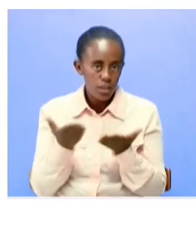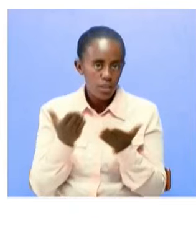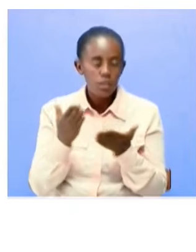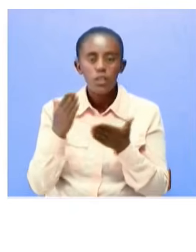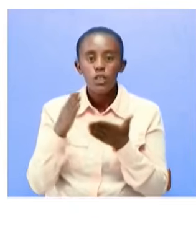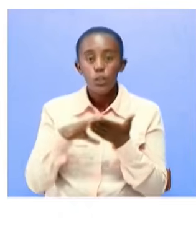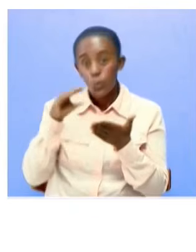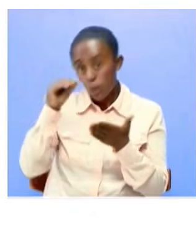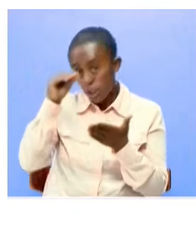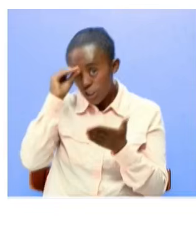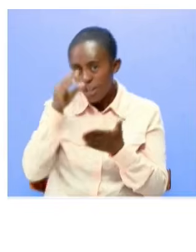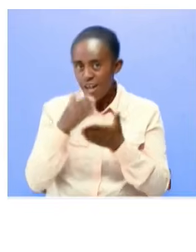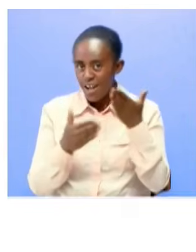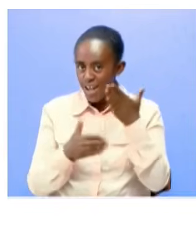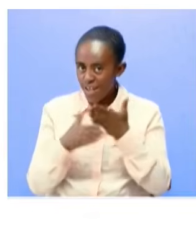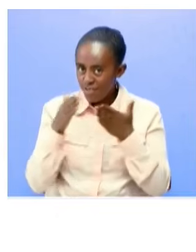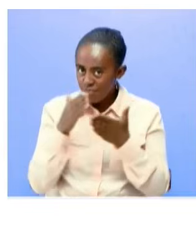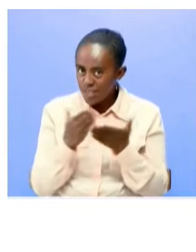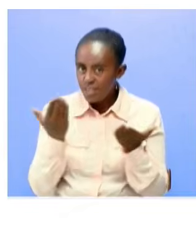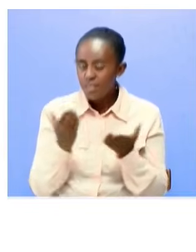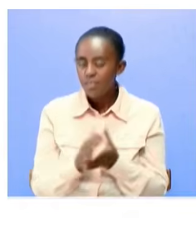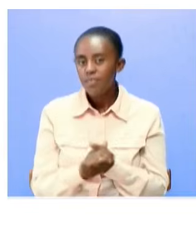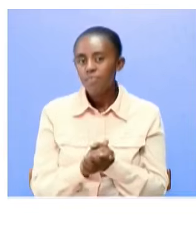Education level.